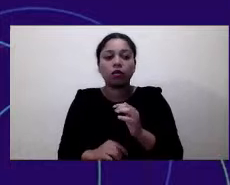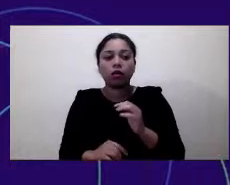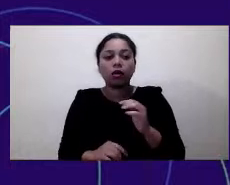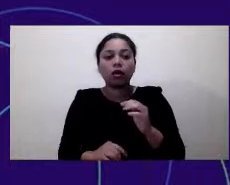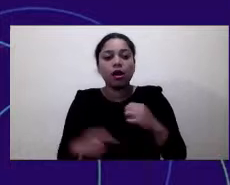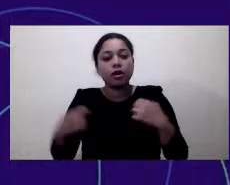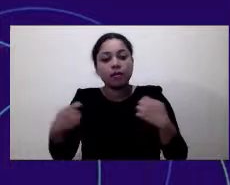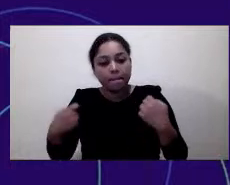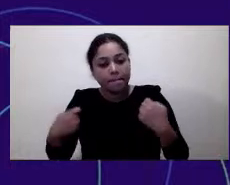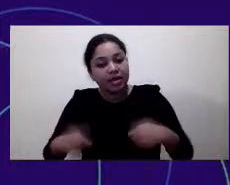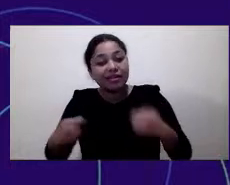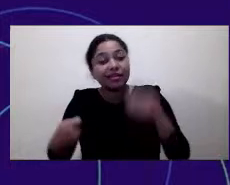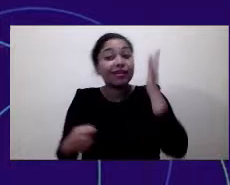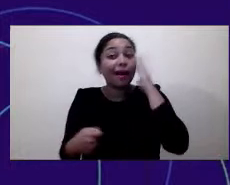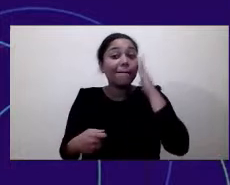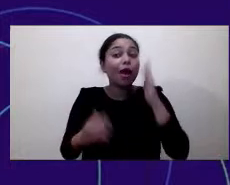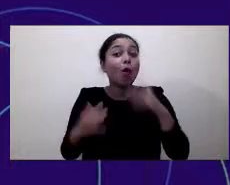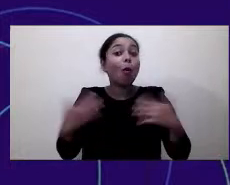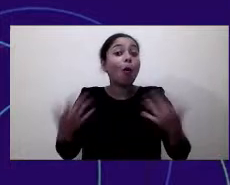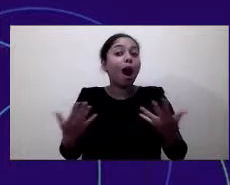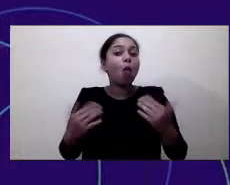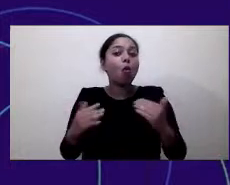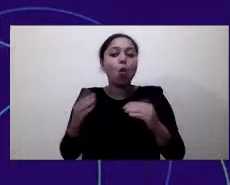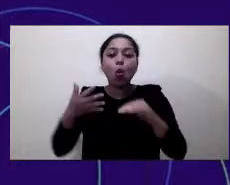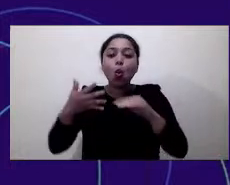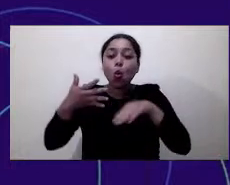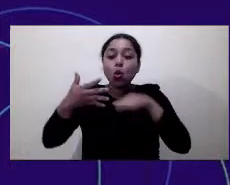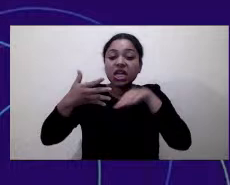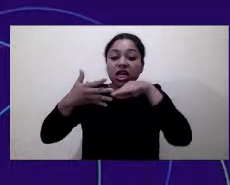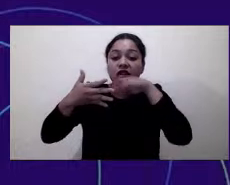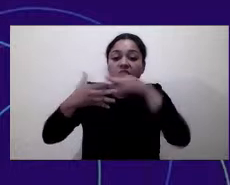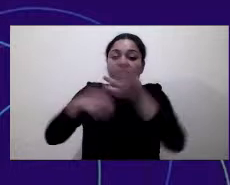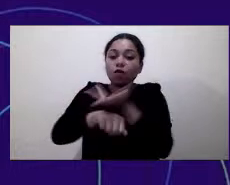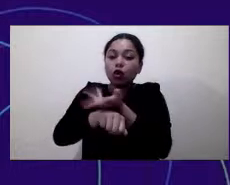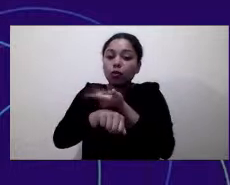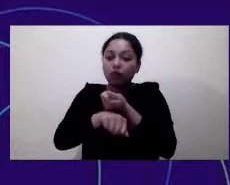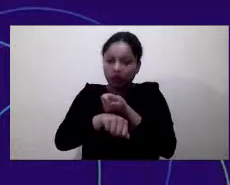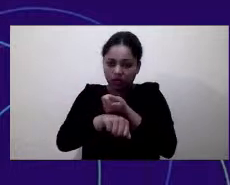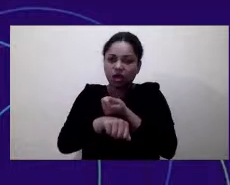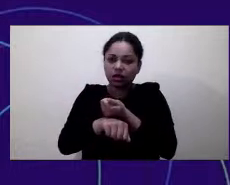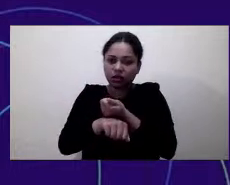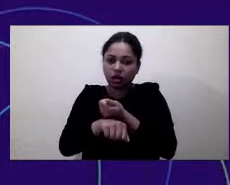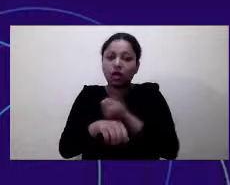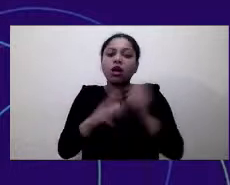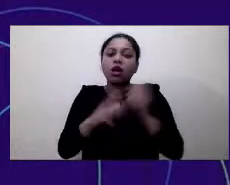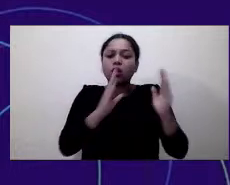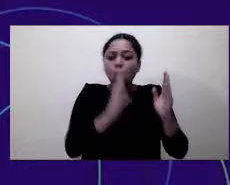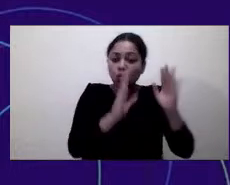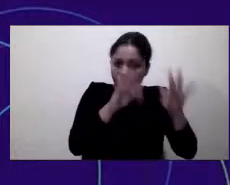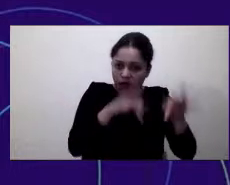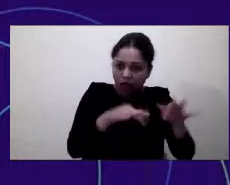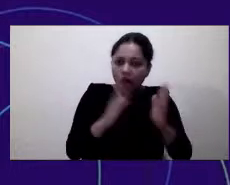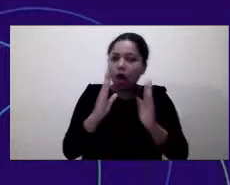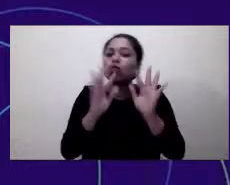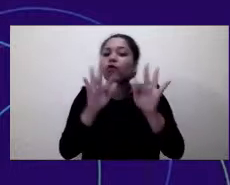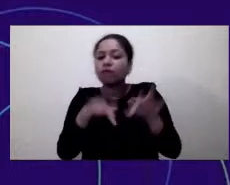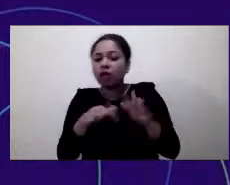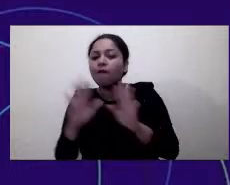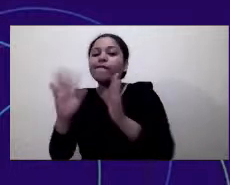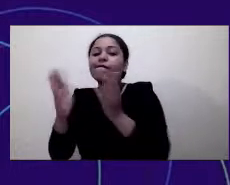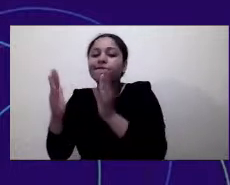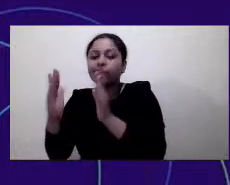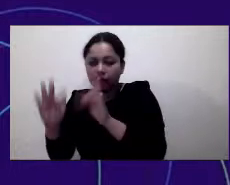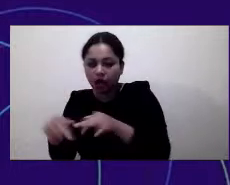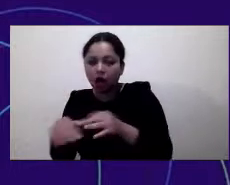students must take proficiency exams by the end of each term. So by the end of 6th grade, they must have an A2 according